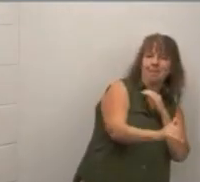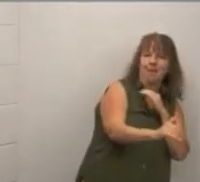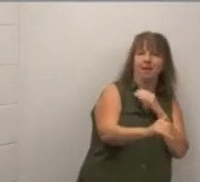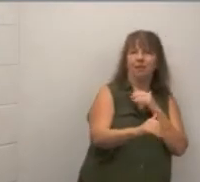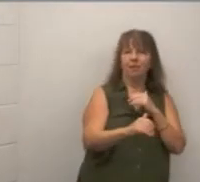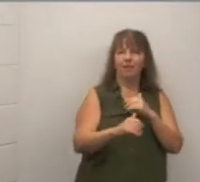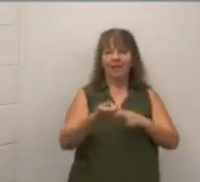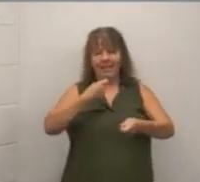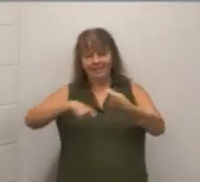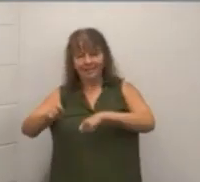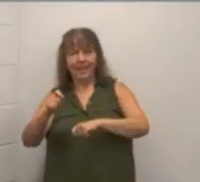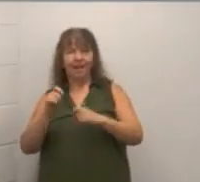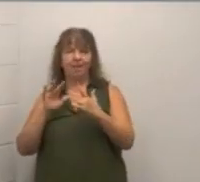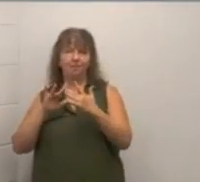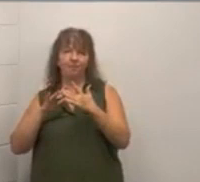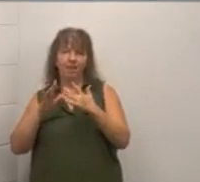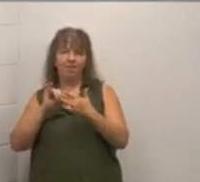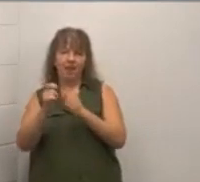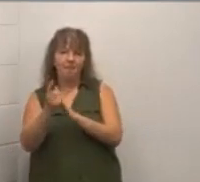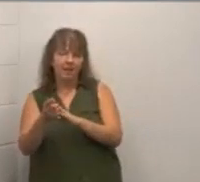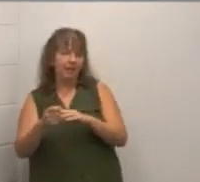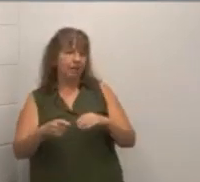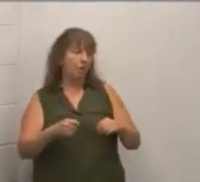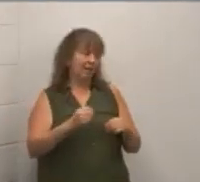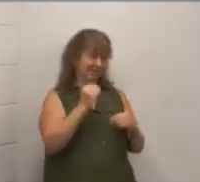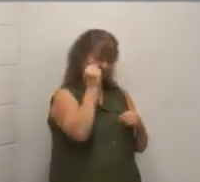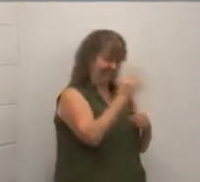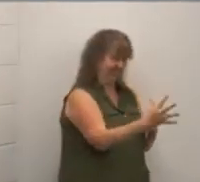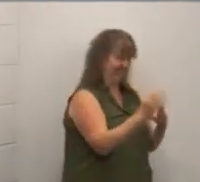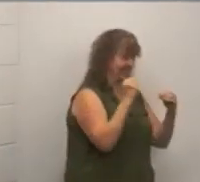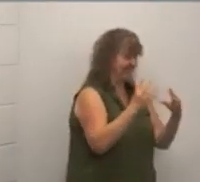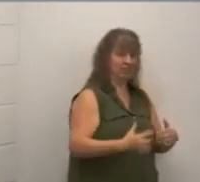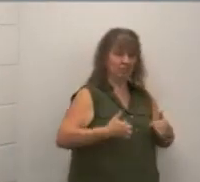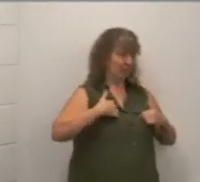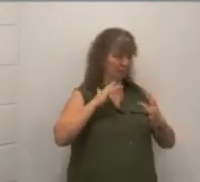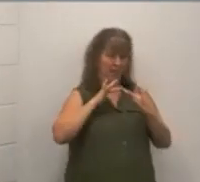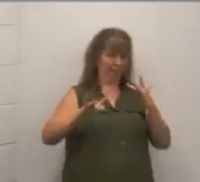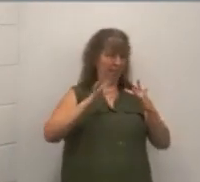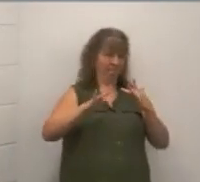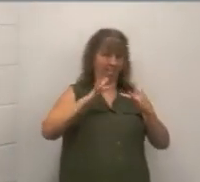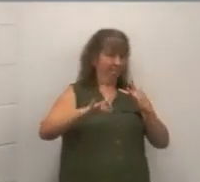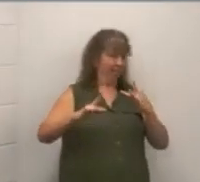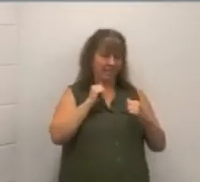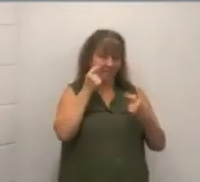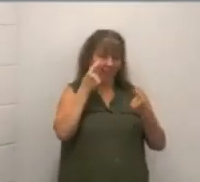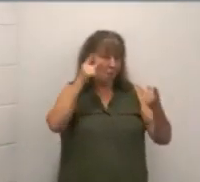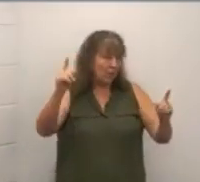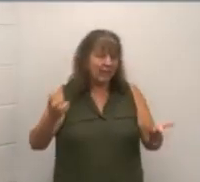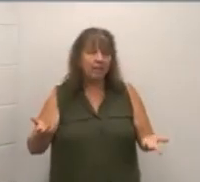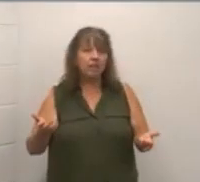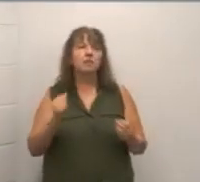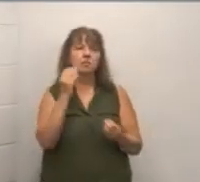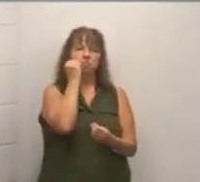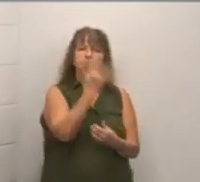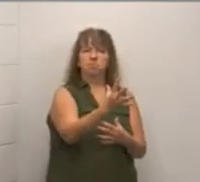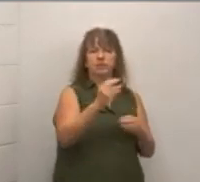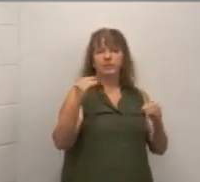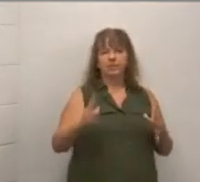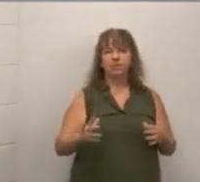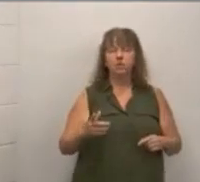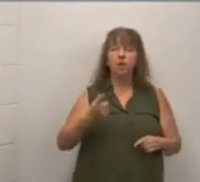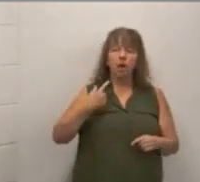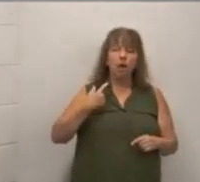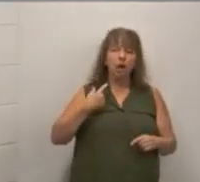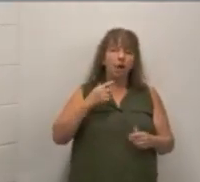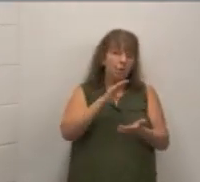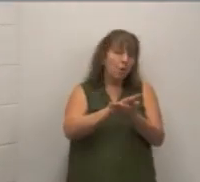or letting certainly the teacher know that you're having trouble with connectivity or you had trouble. We want to be helpful during this